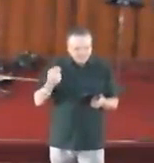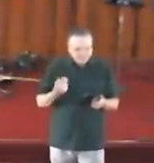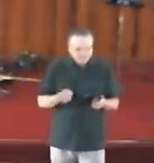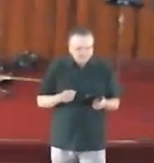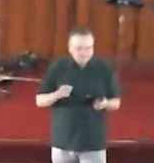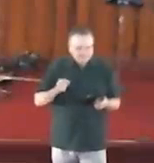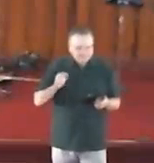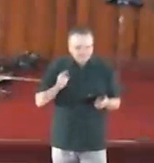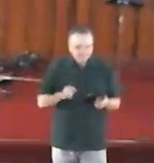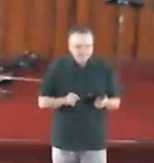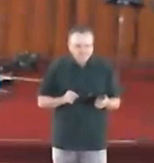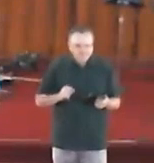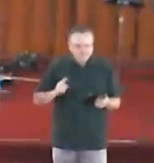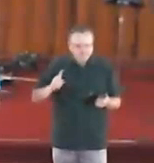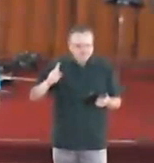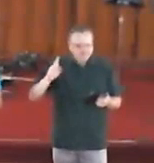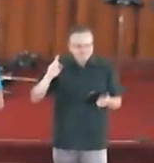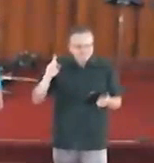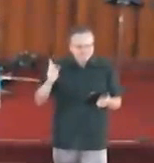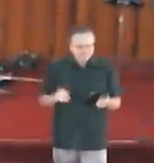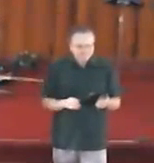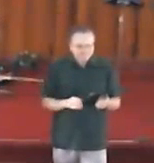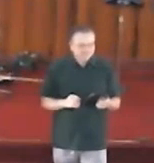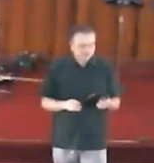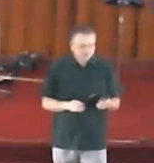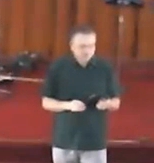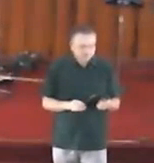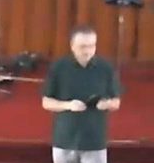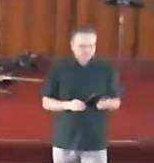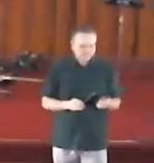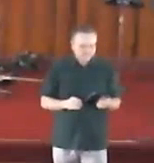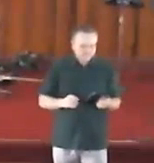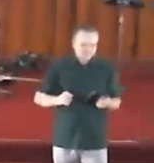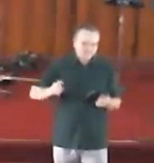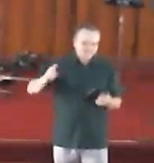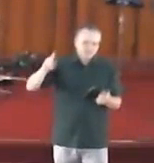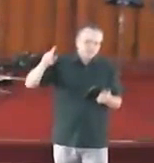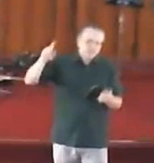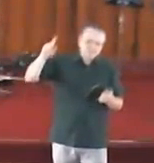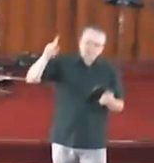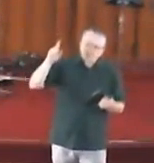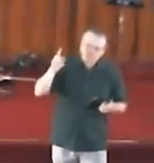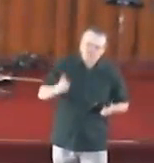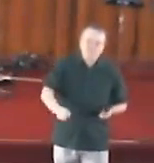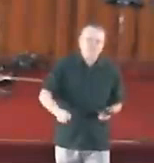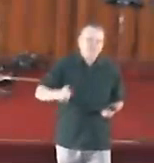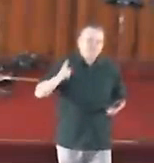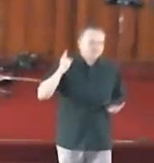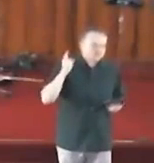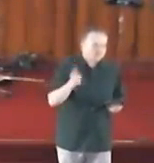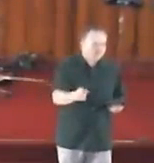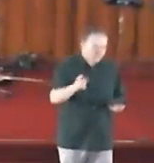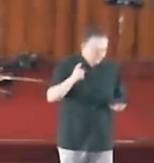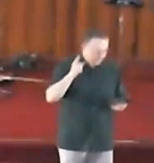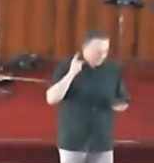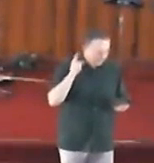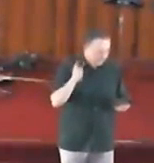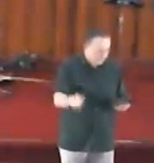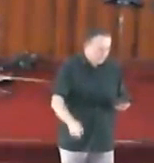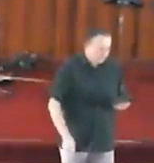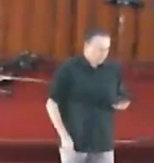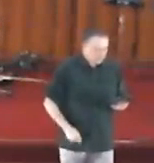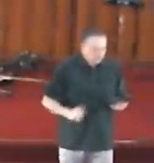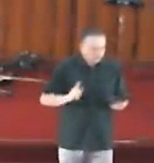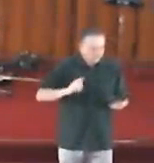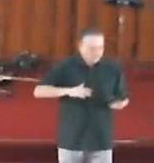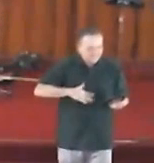no les hablé ni les prediqué con palabras sabias y elocuentes, sino con la demostración del poder del